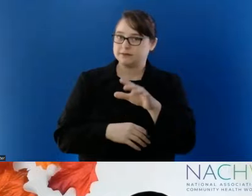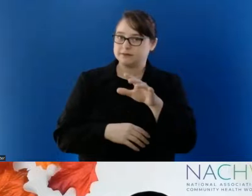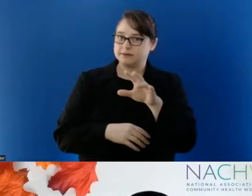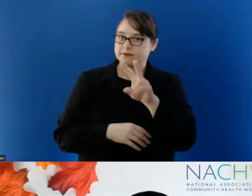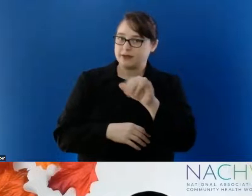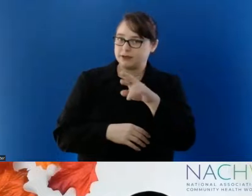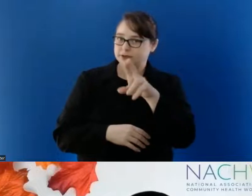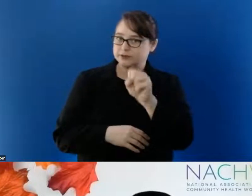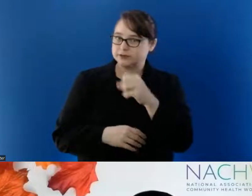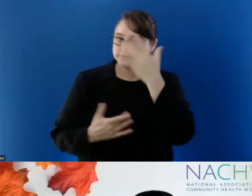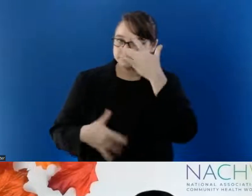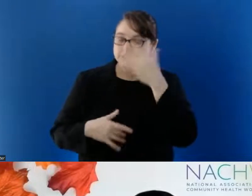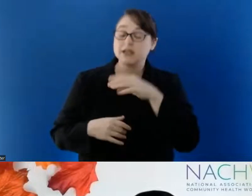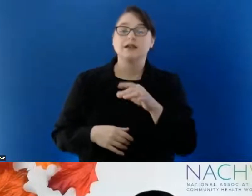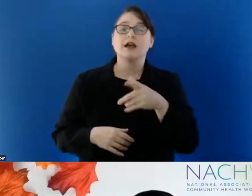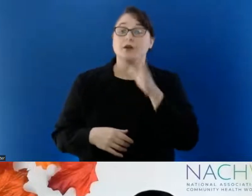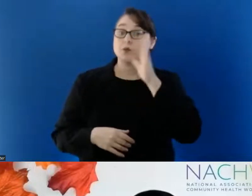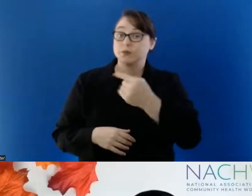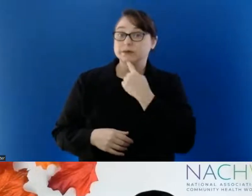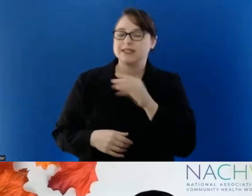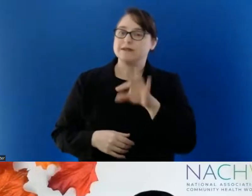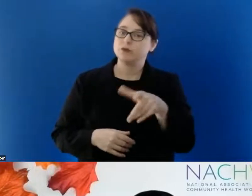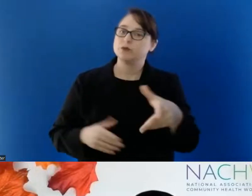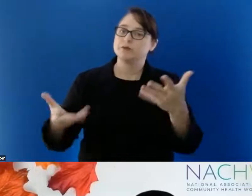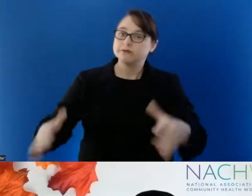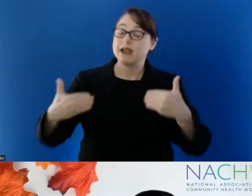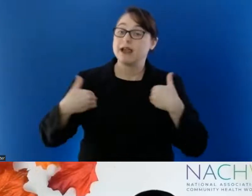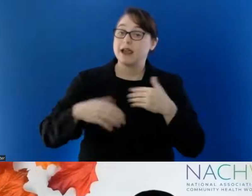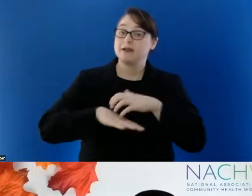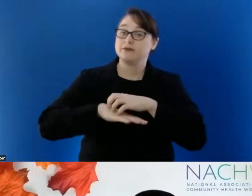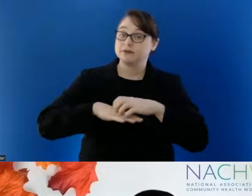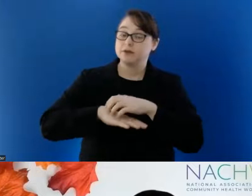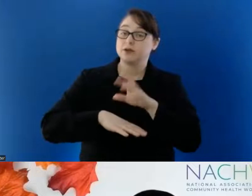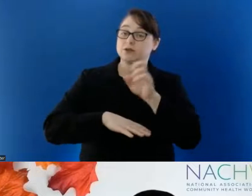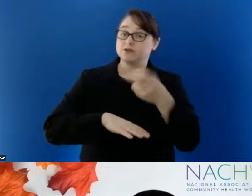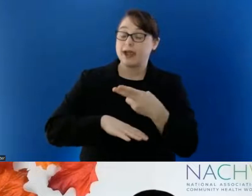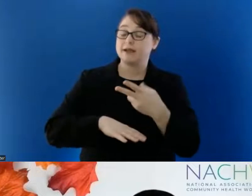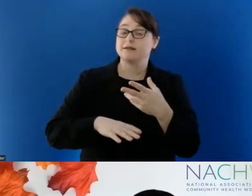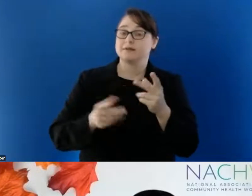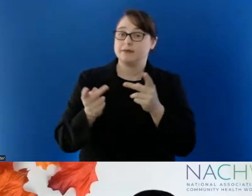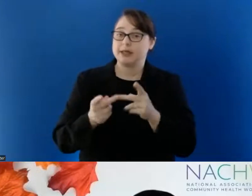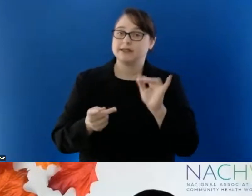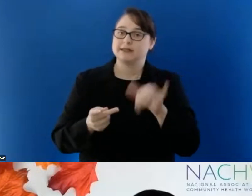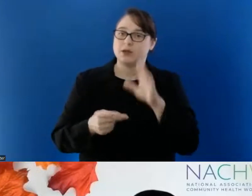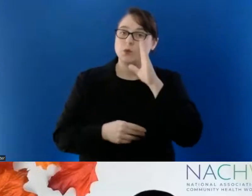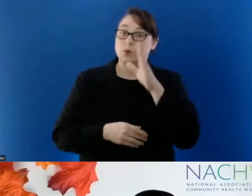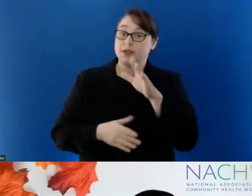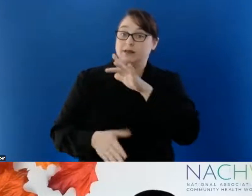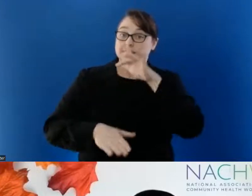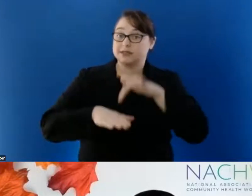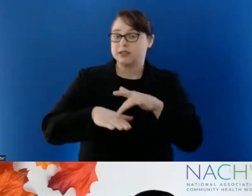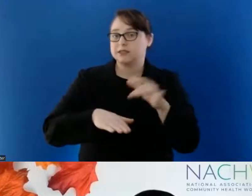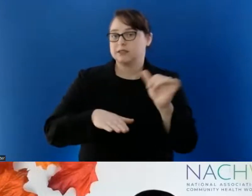you have the rash, an active rash in places that touch a toilet seat or something like that, that you